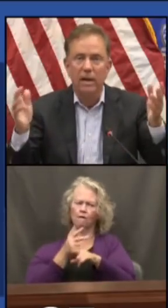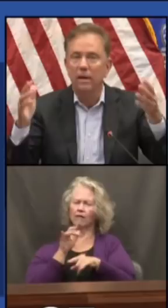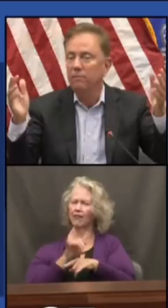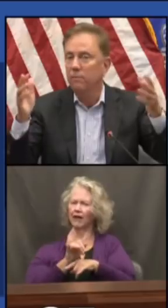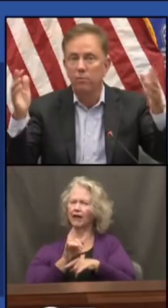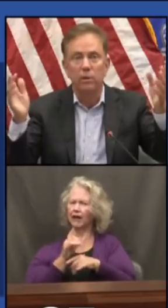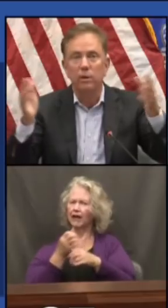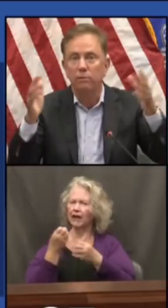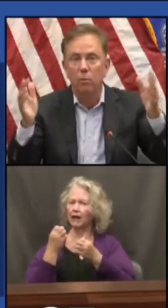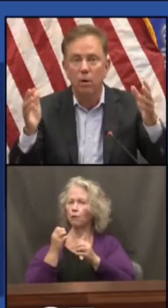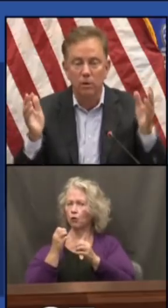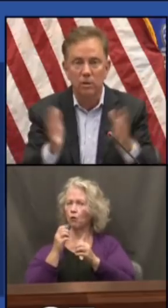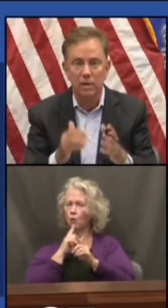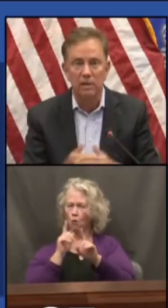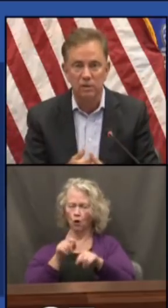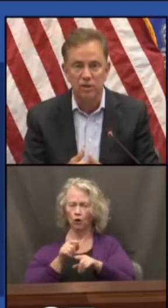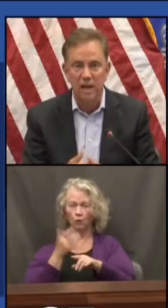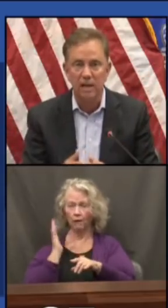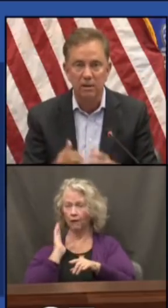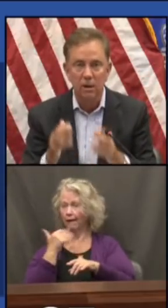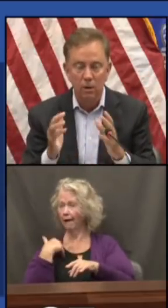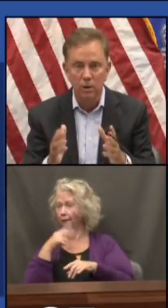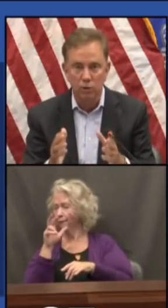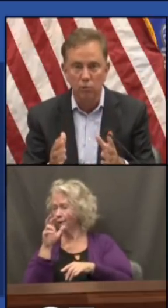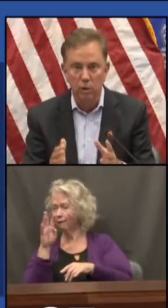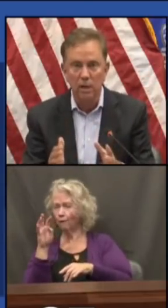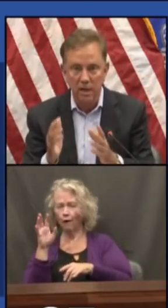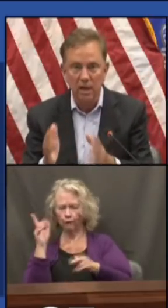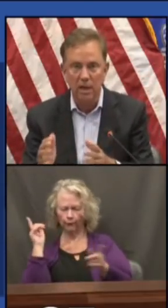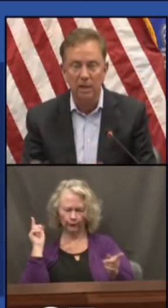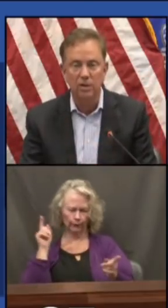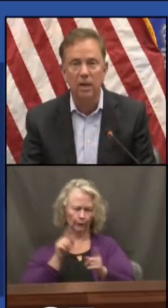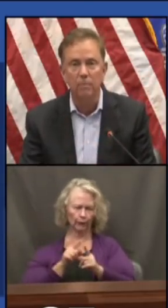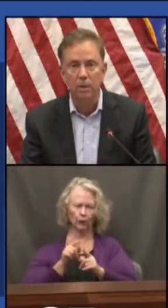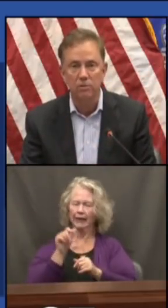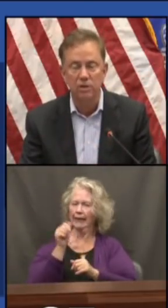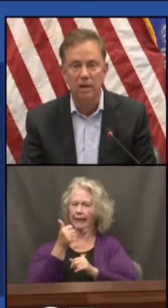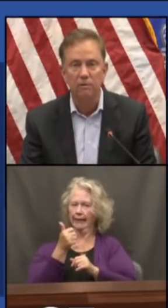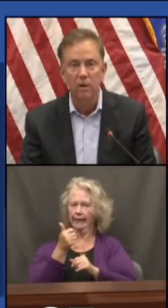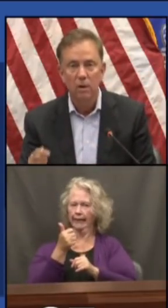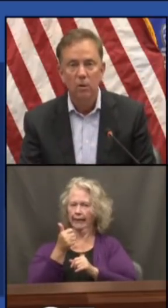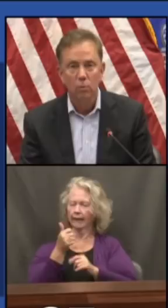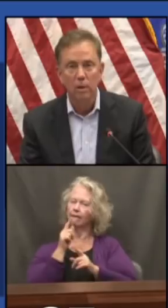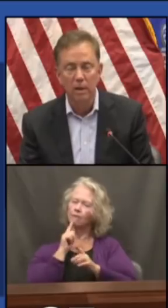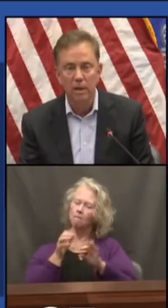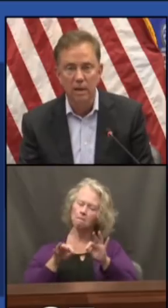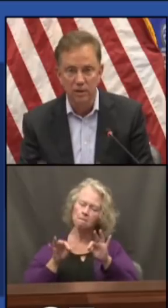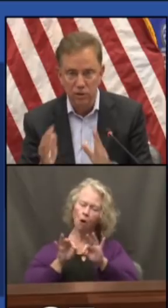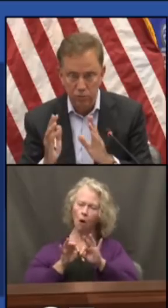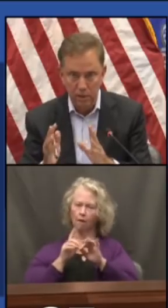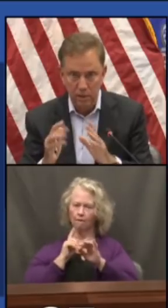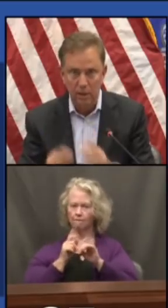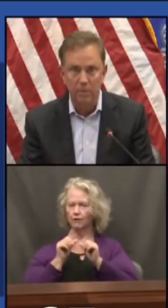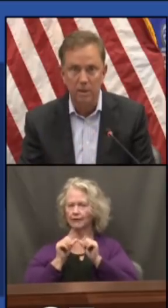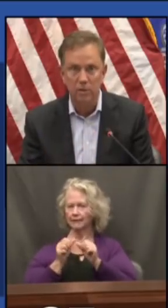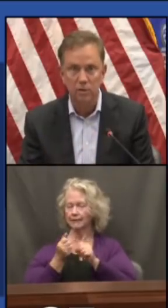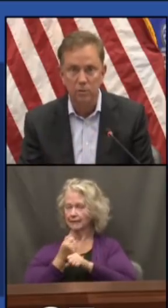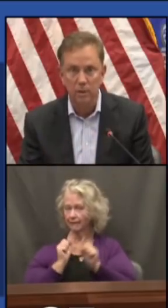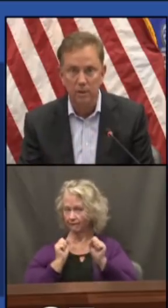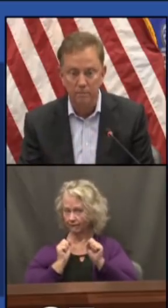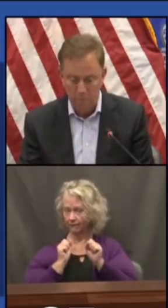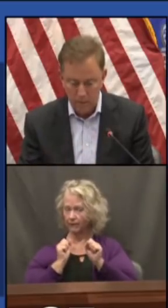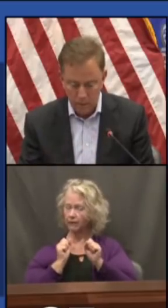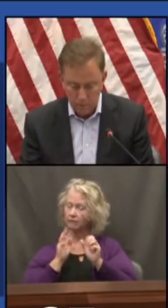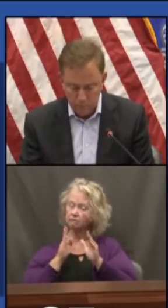narrowed it down from 300 or 400 down to 10, which are really key to keeping you safe, really key, strictly limited